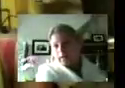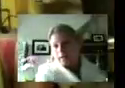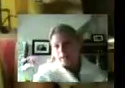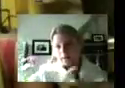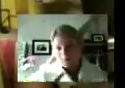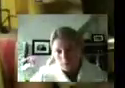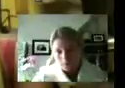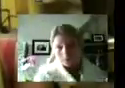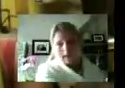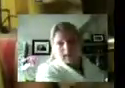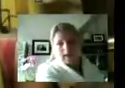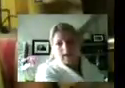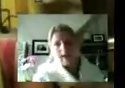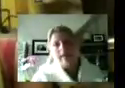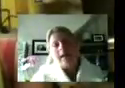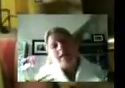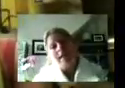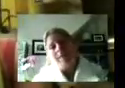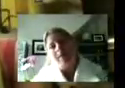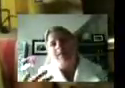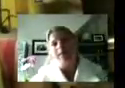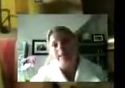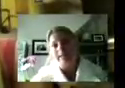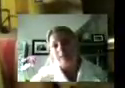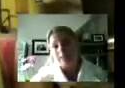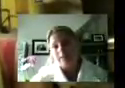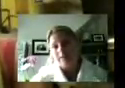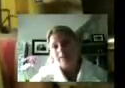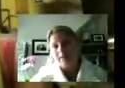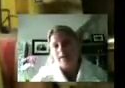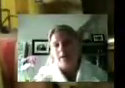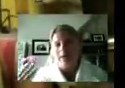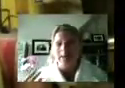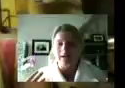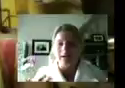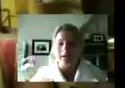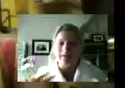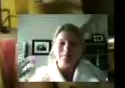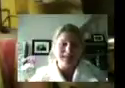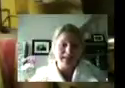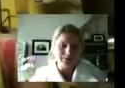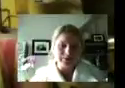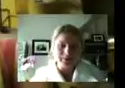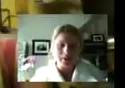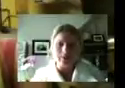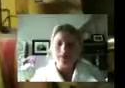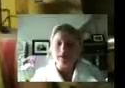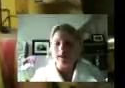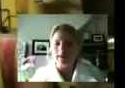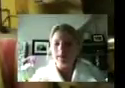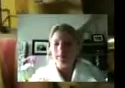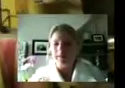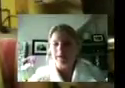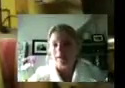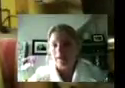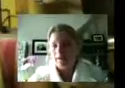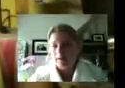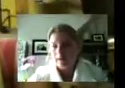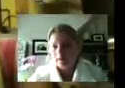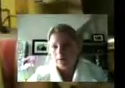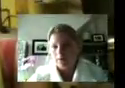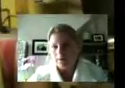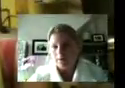it, and then I make it go away. And that's how I can make good decisions, right? I think it's an interesting way of looking